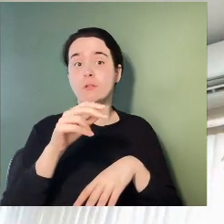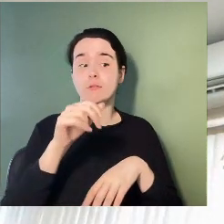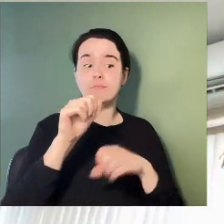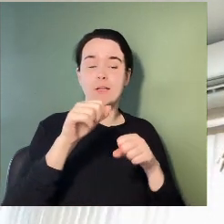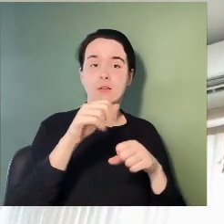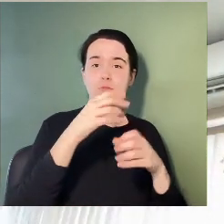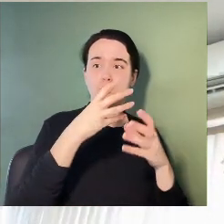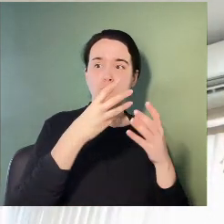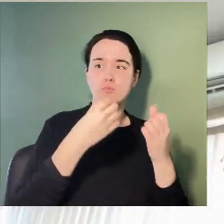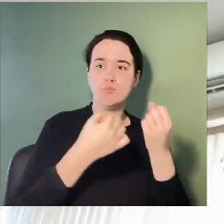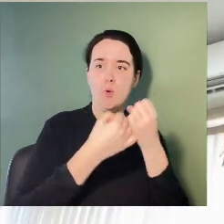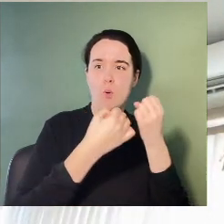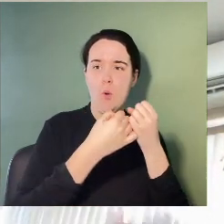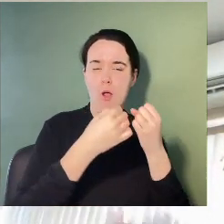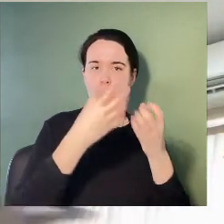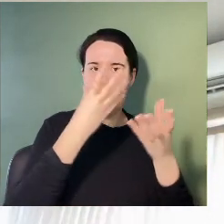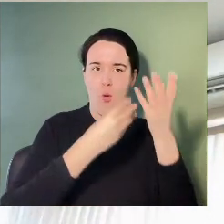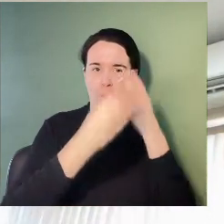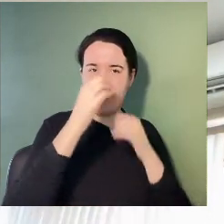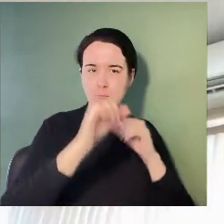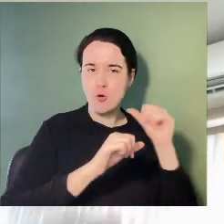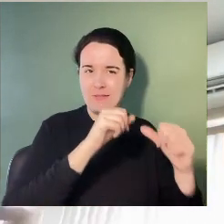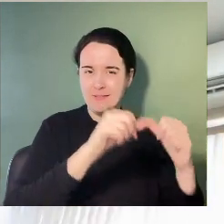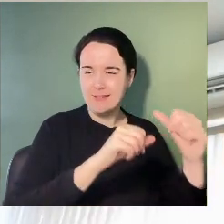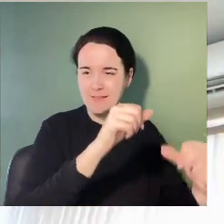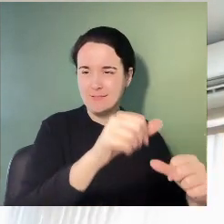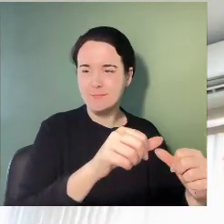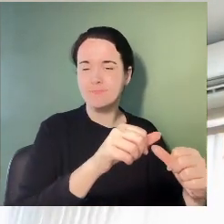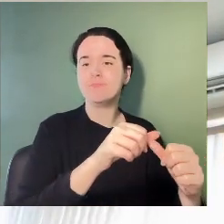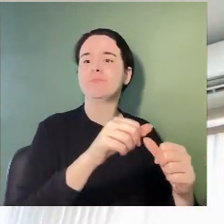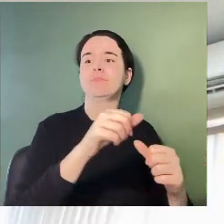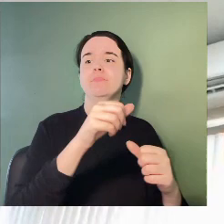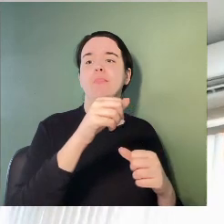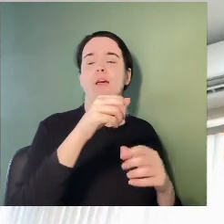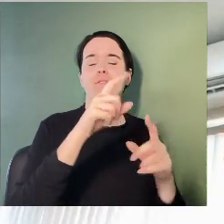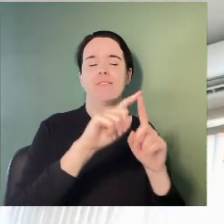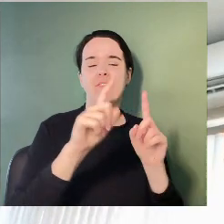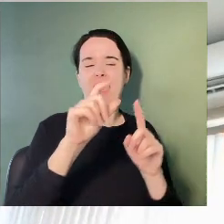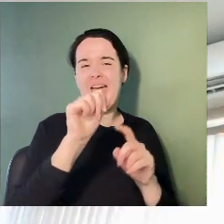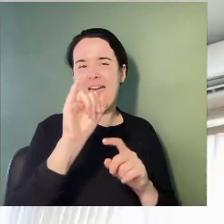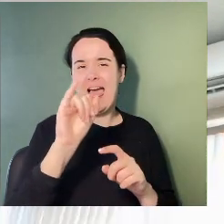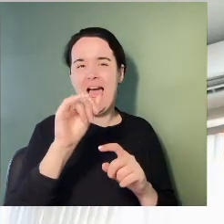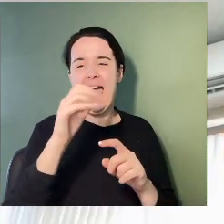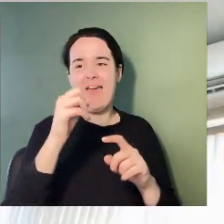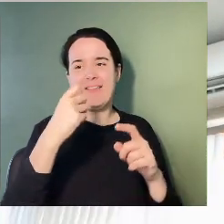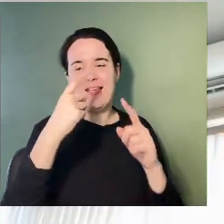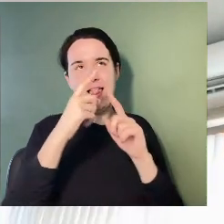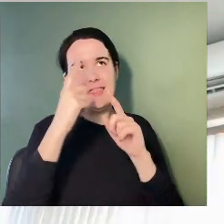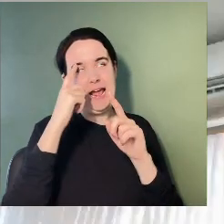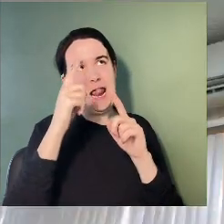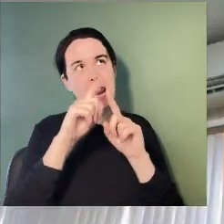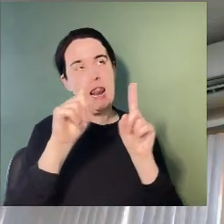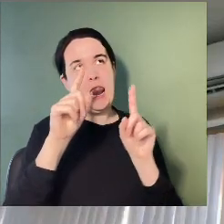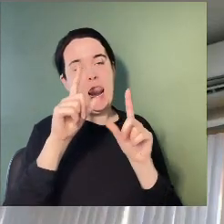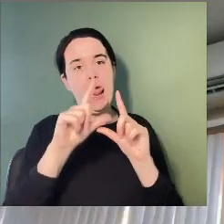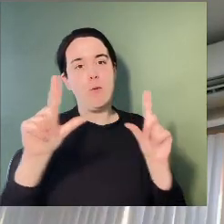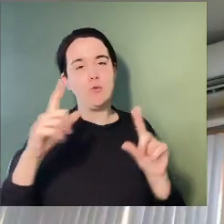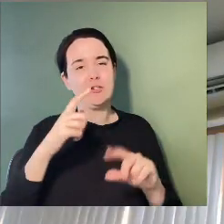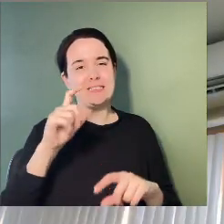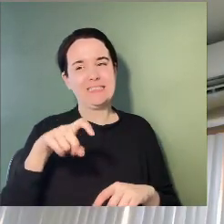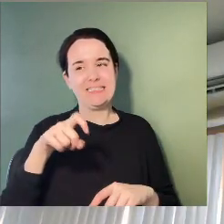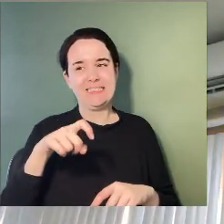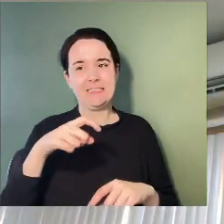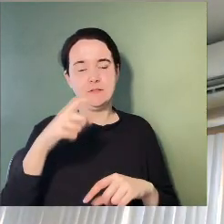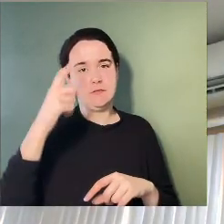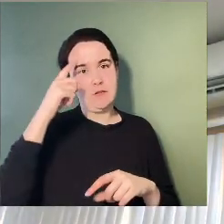when the learning process is going on, they are doing the machine learning on the different AI. I think languages need to be considered when